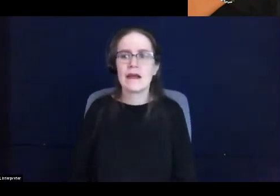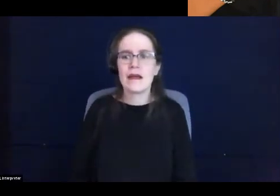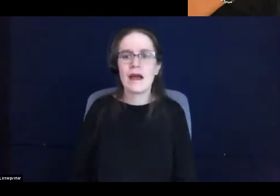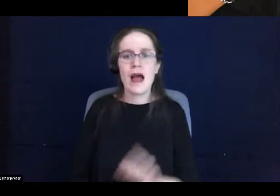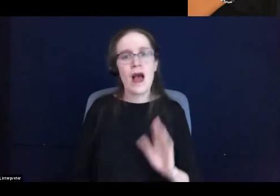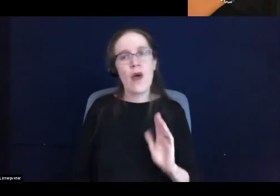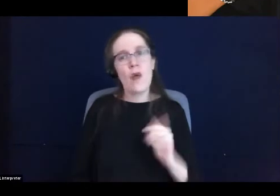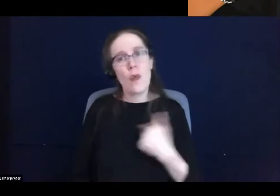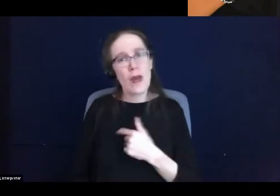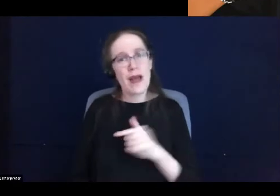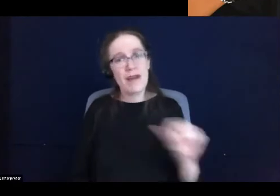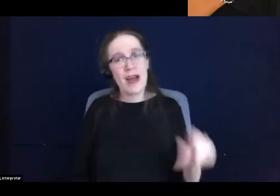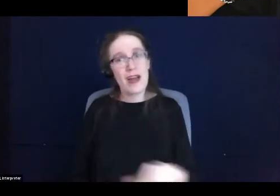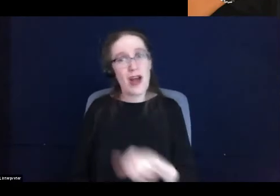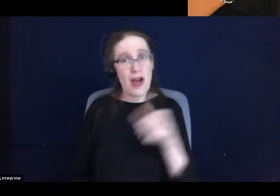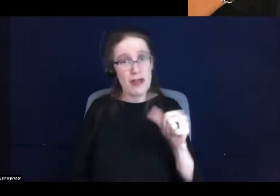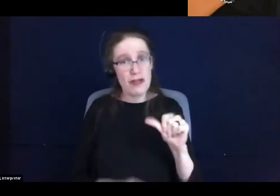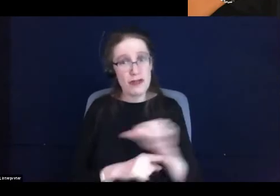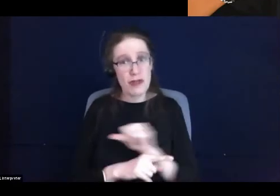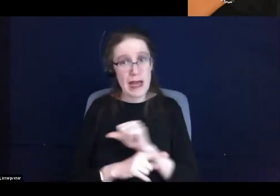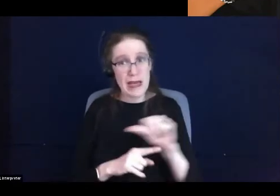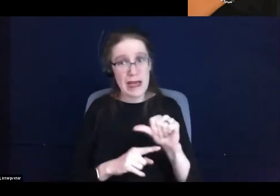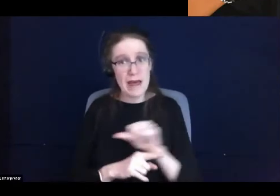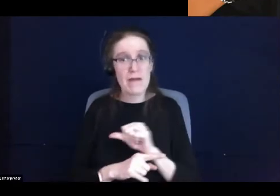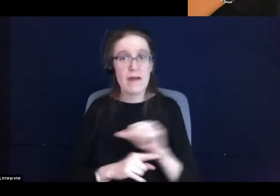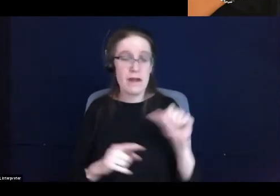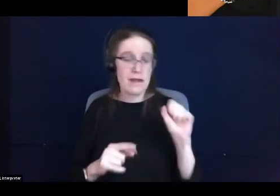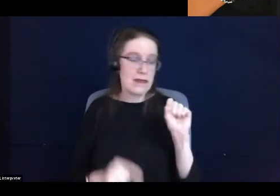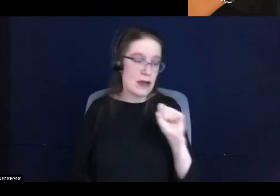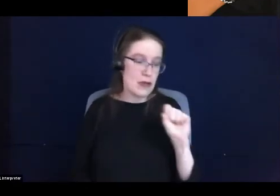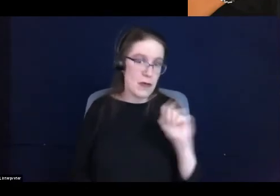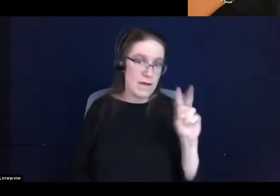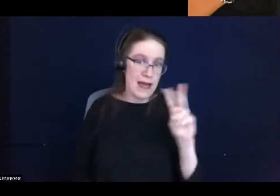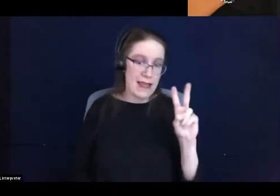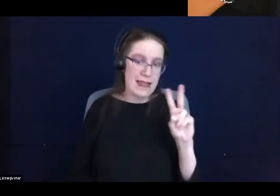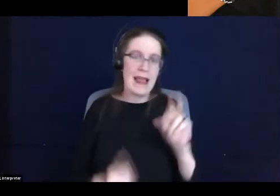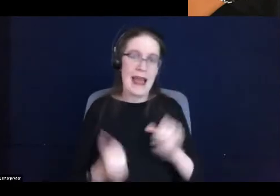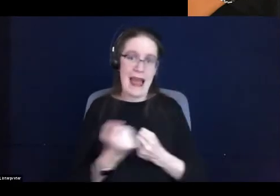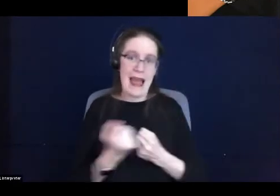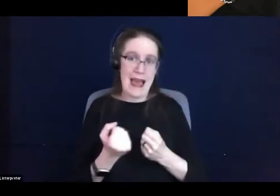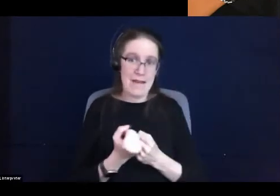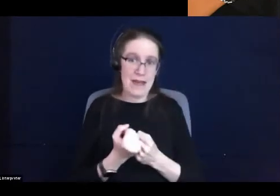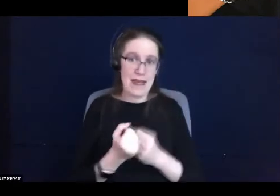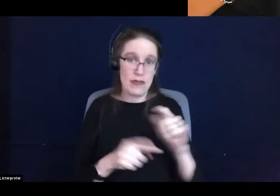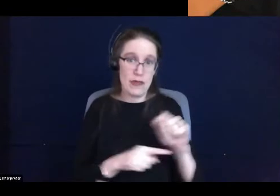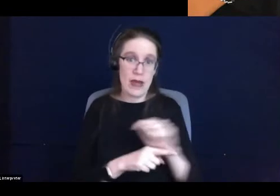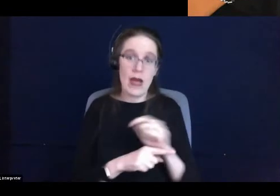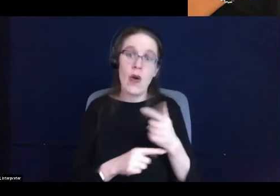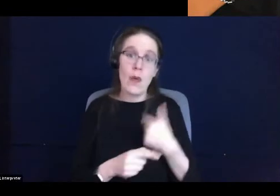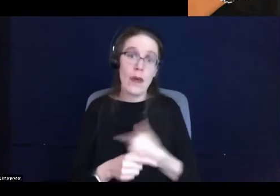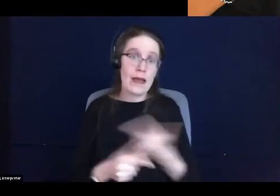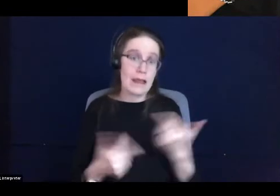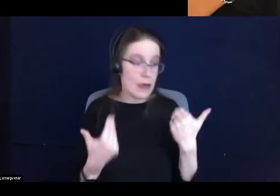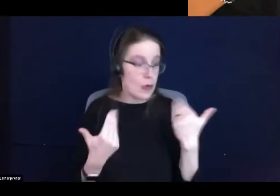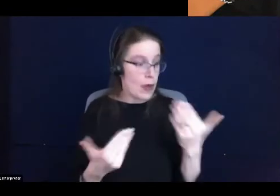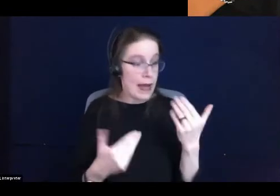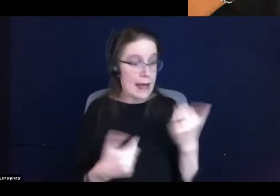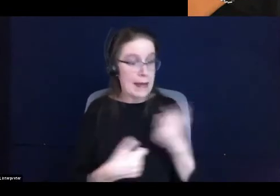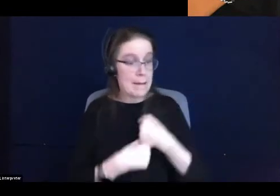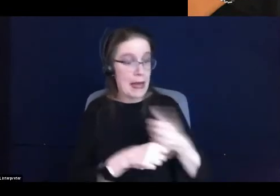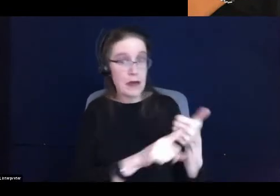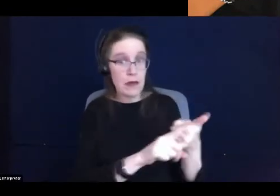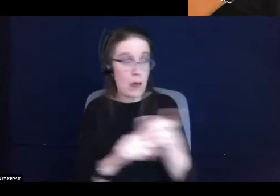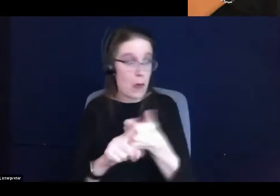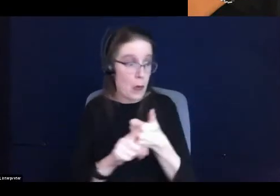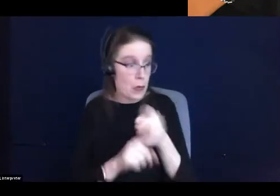training, we do an activity where we ask participants to make their own grounding toolkit in 10 minutes out of objects that are in their